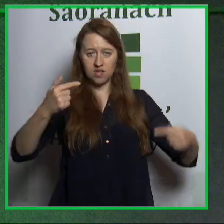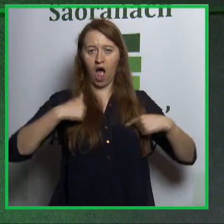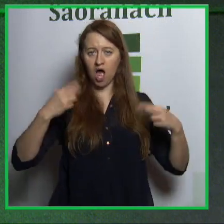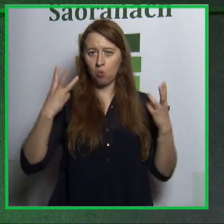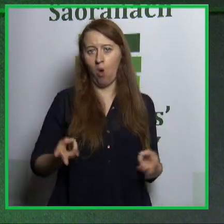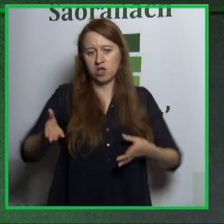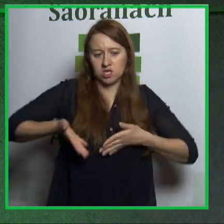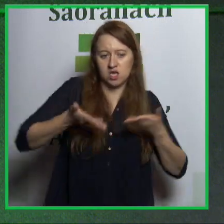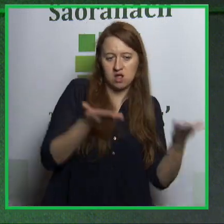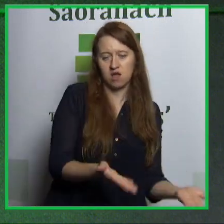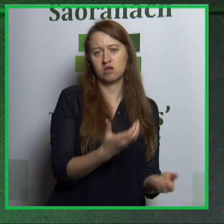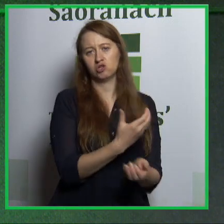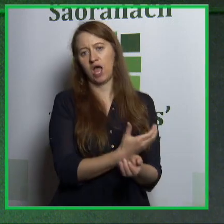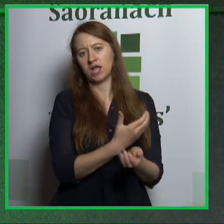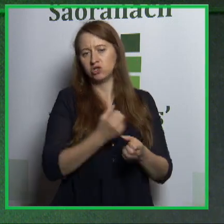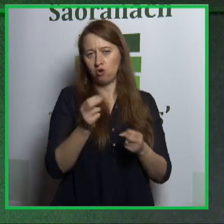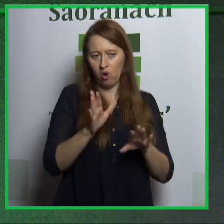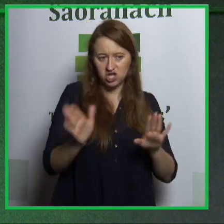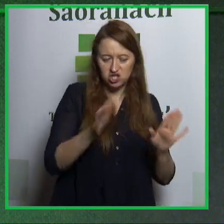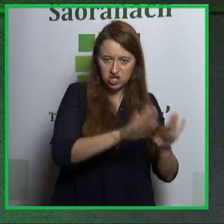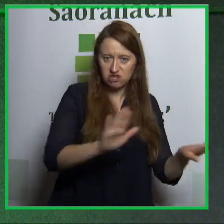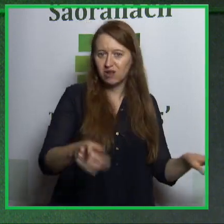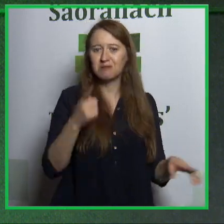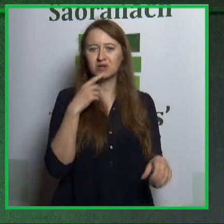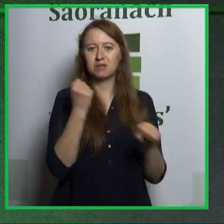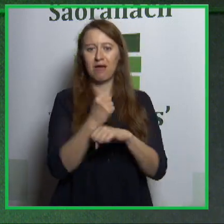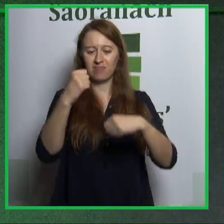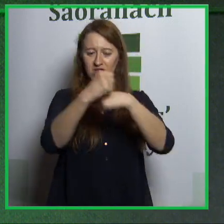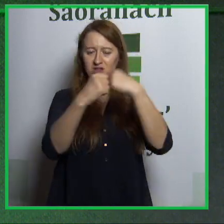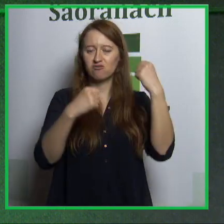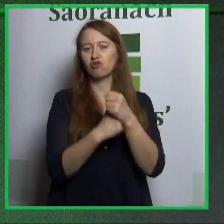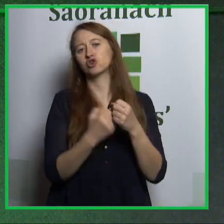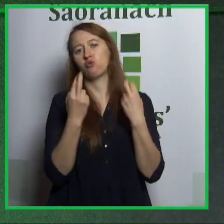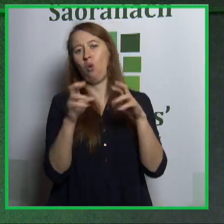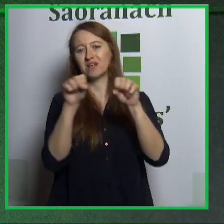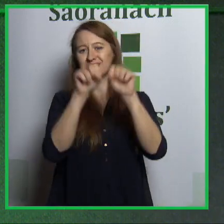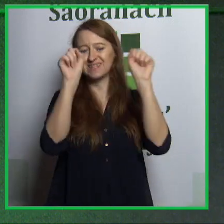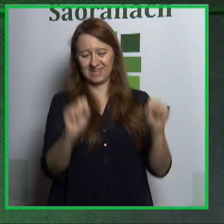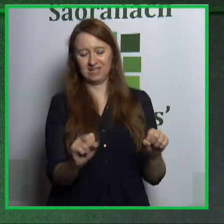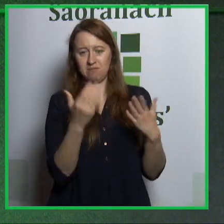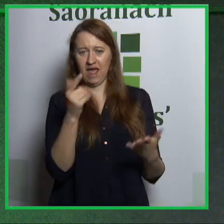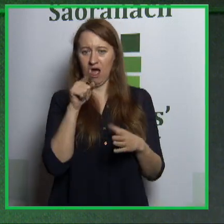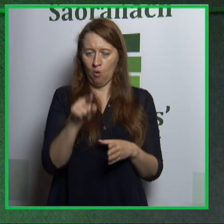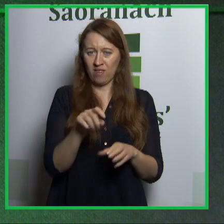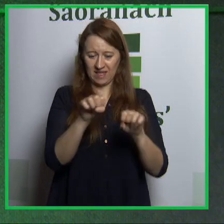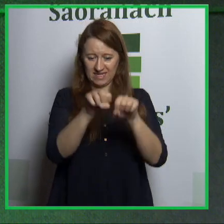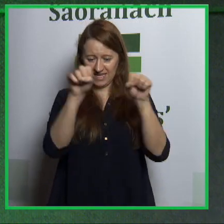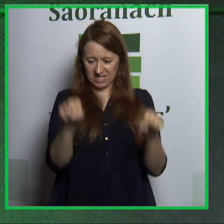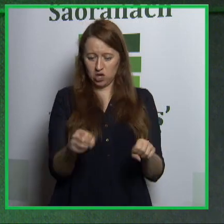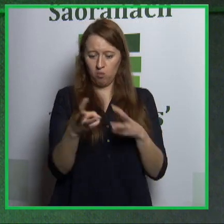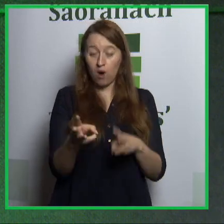way the structures are designed. You know, the system is designed to keep people that use drugs in the